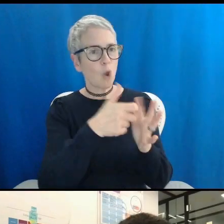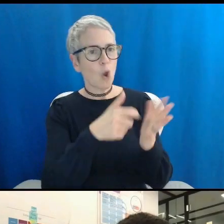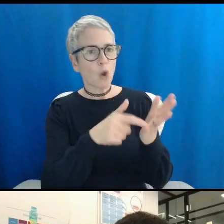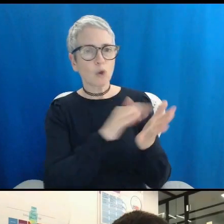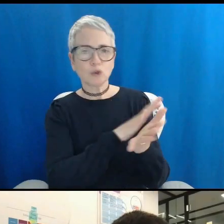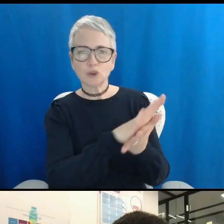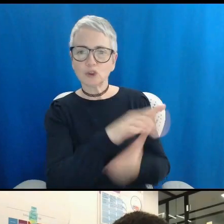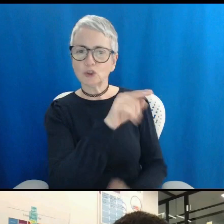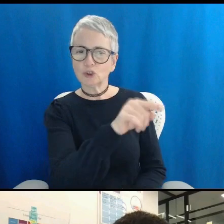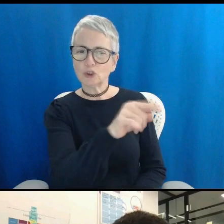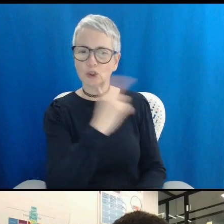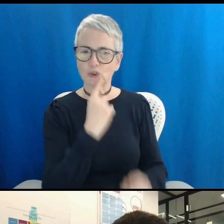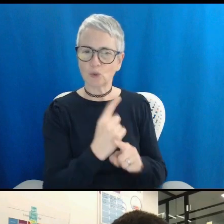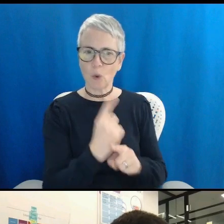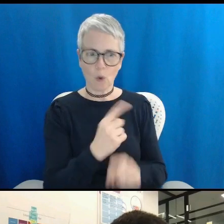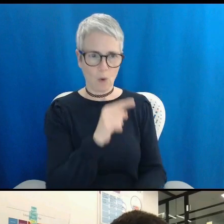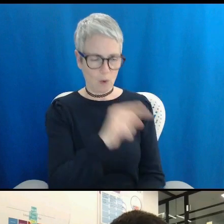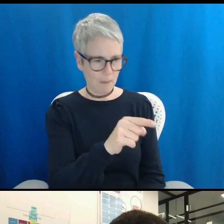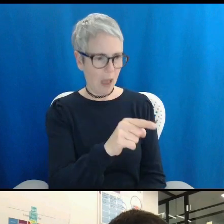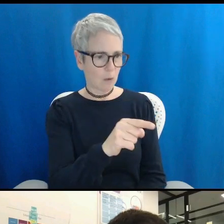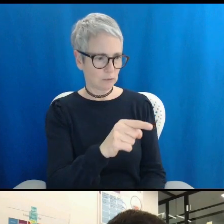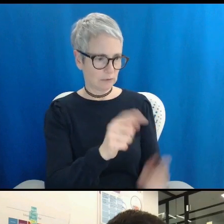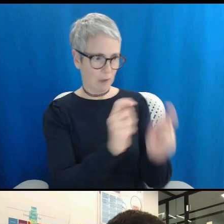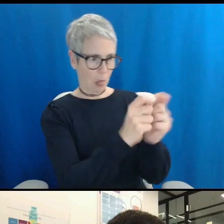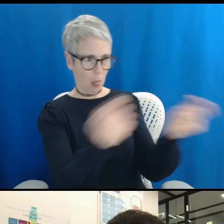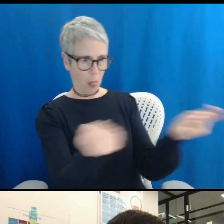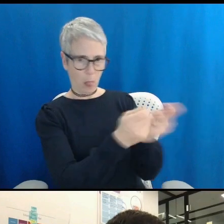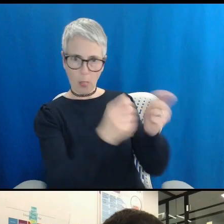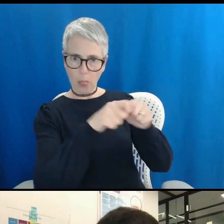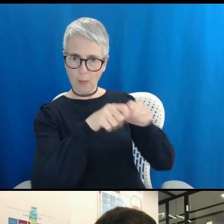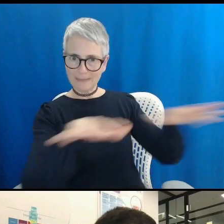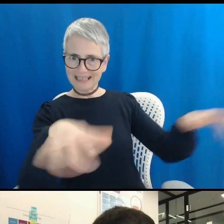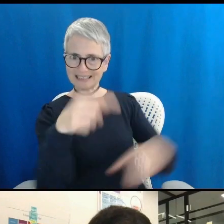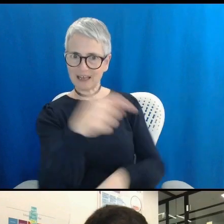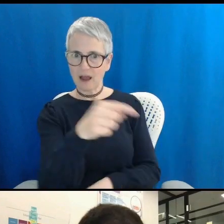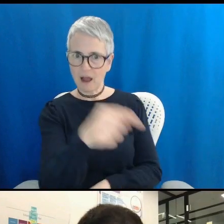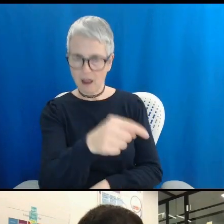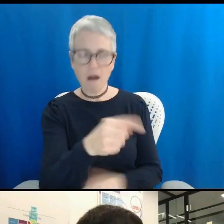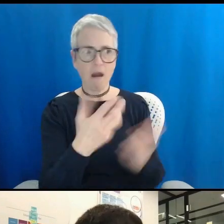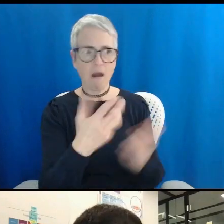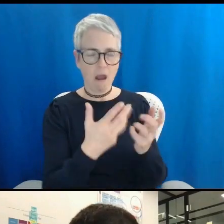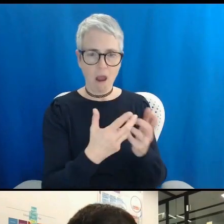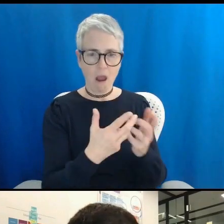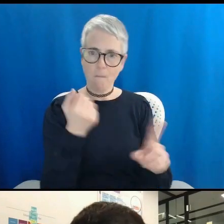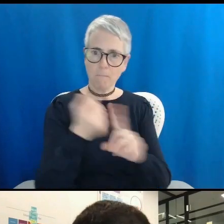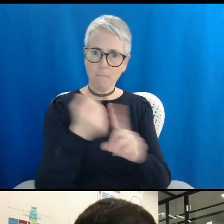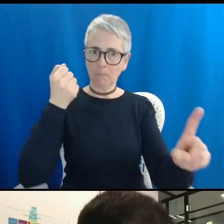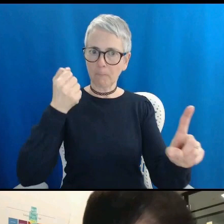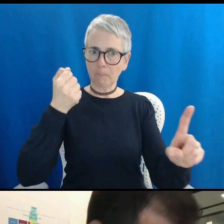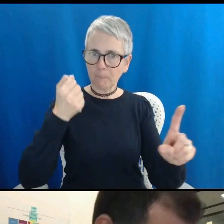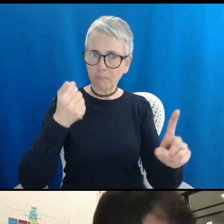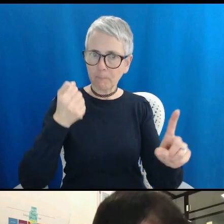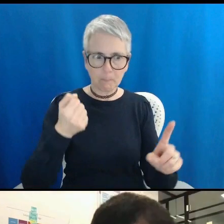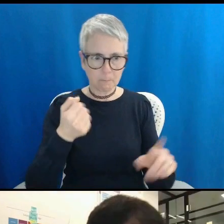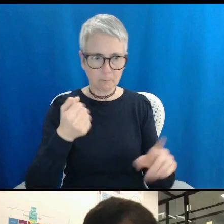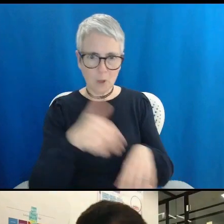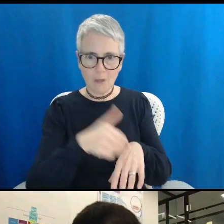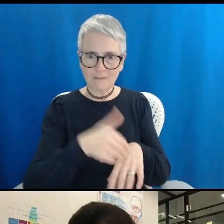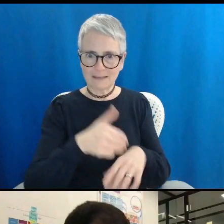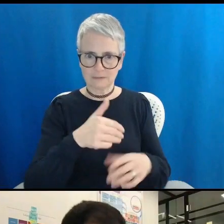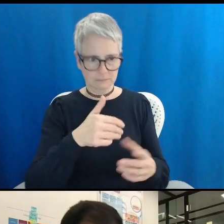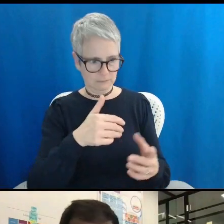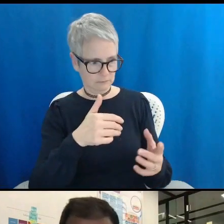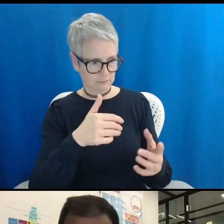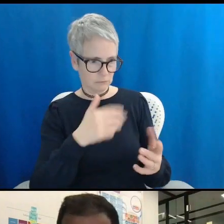know, using the media to talk about the impact of disability inclusion. We've had stories on